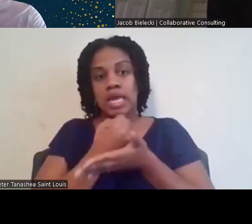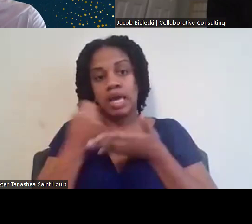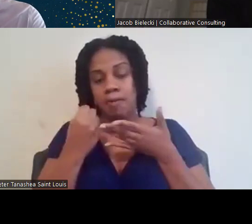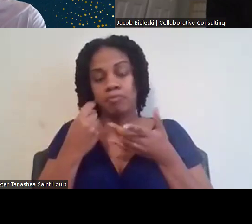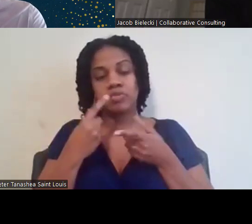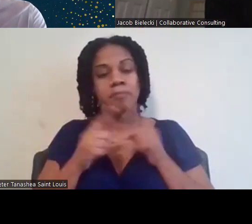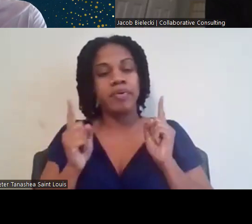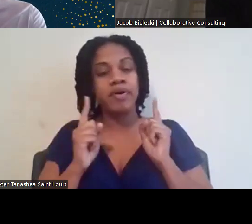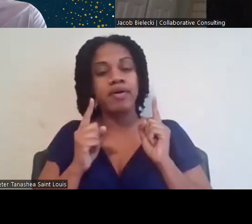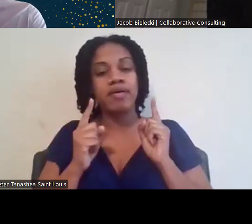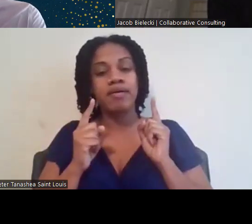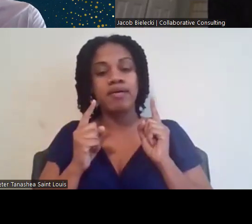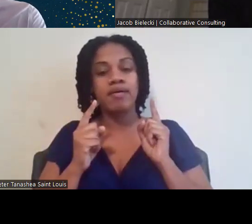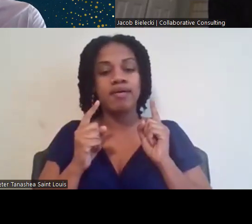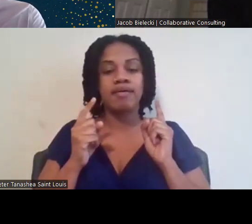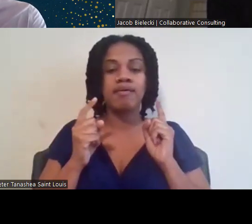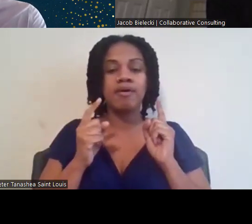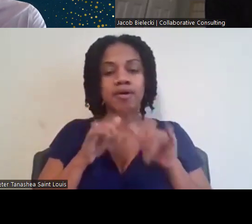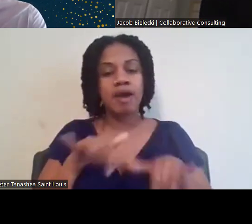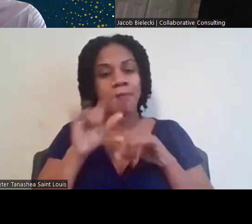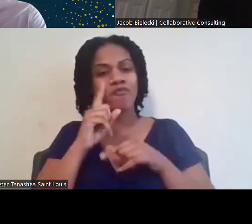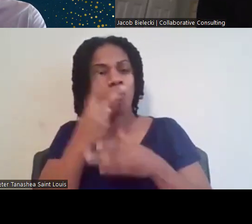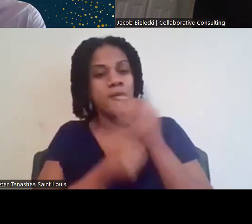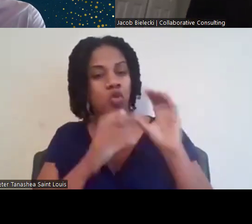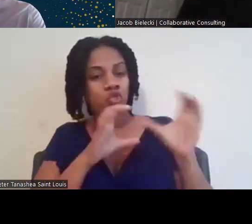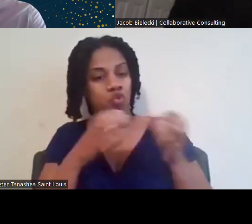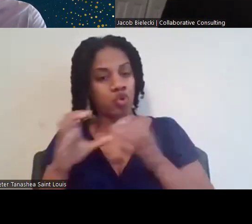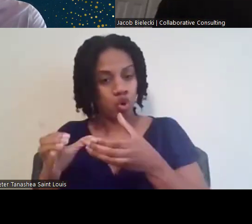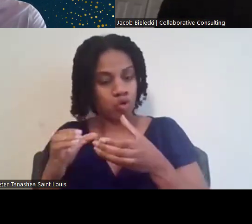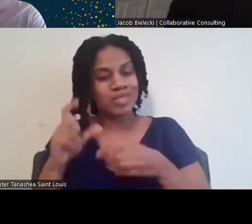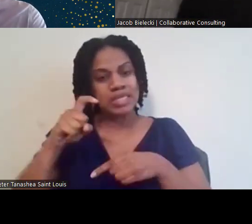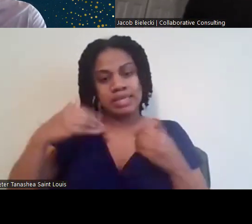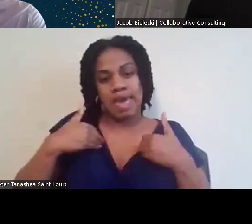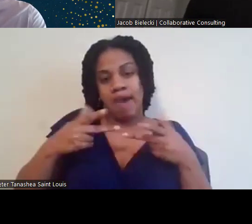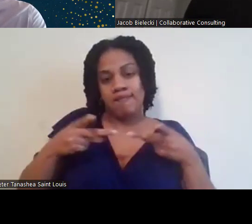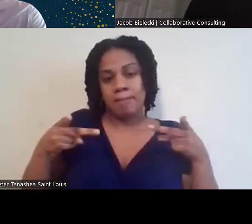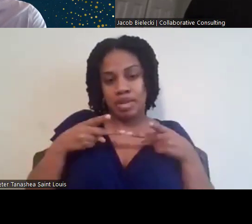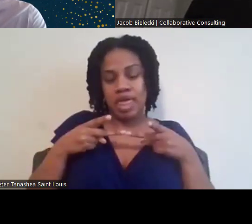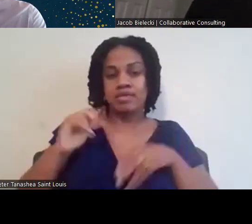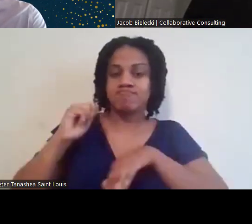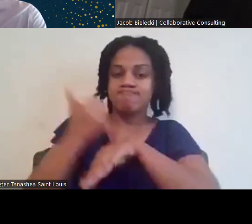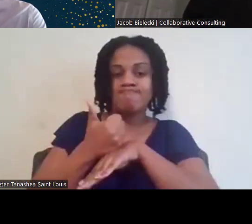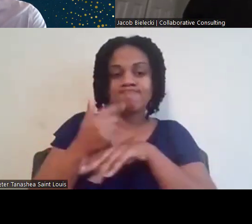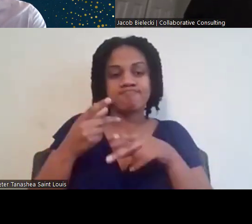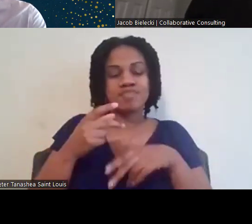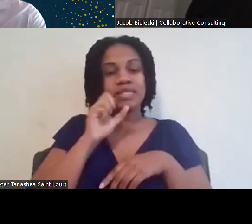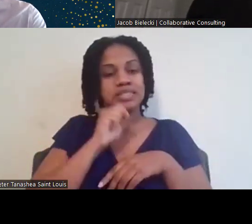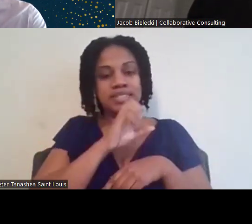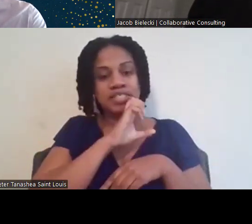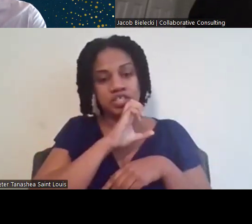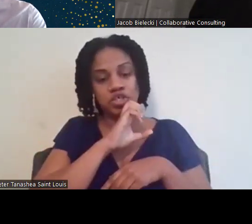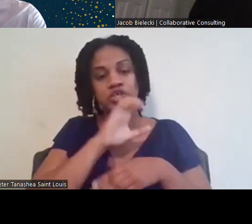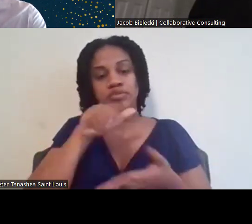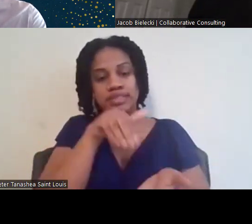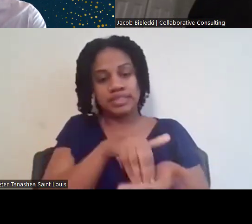common theme for both groups was the need to have a place, a designated place, a senior center